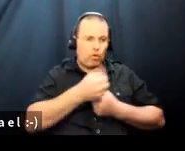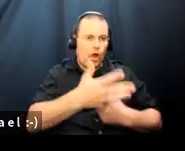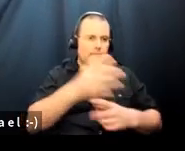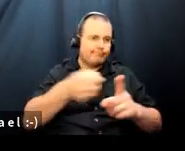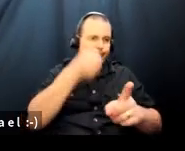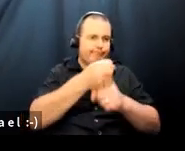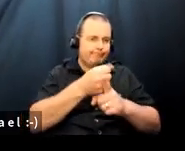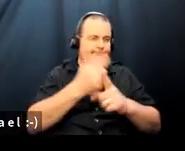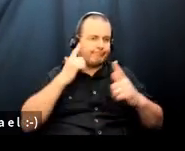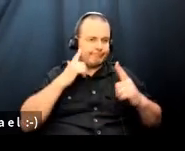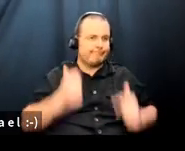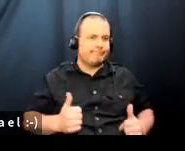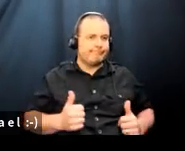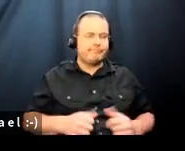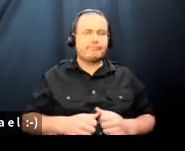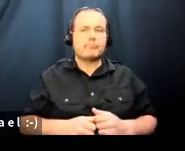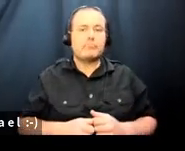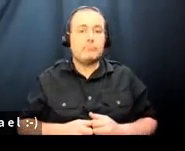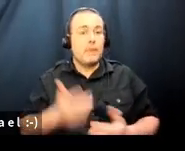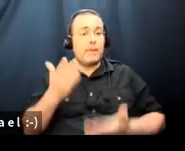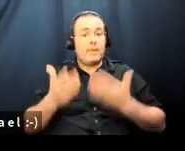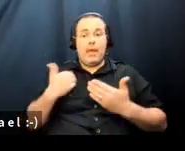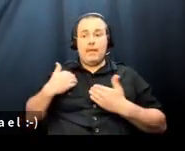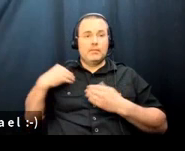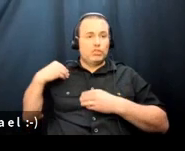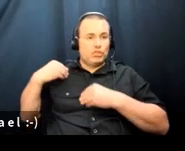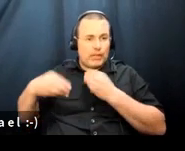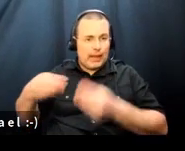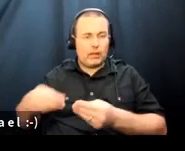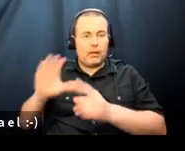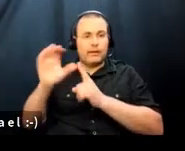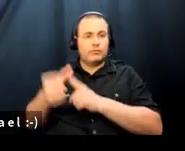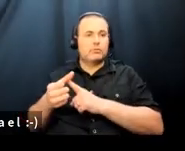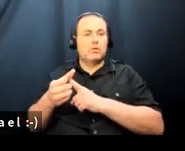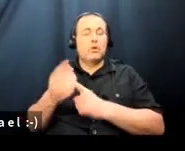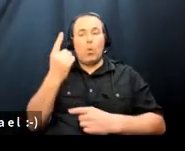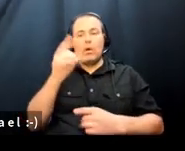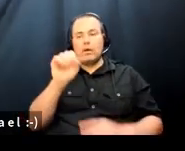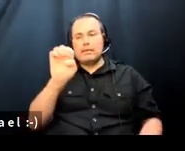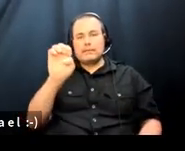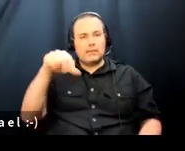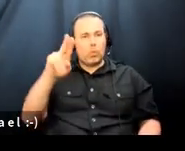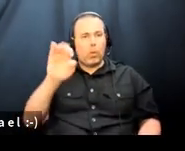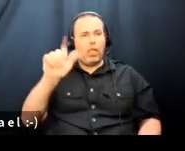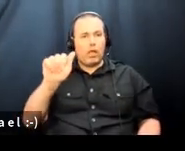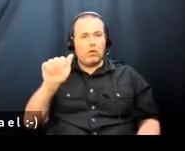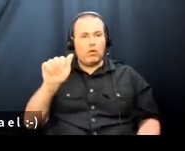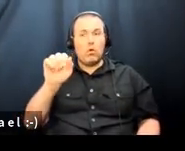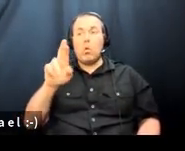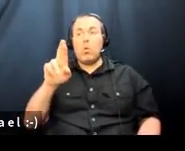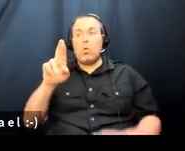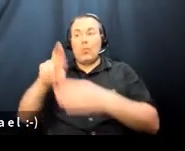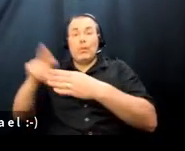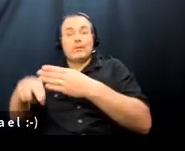they have a genetic condition, one of the sequela or results of